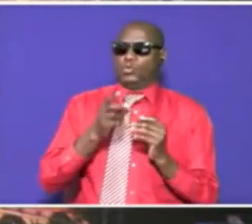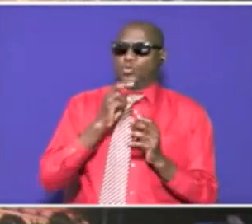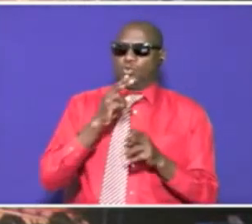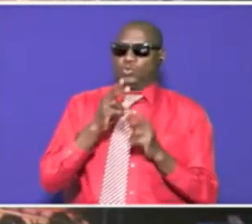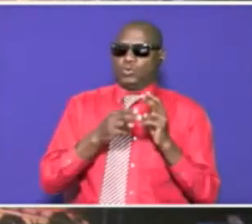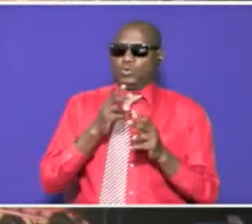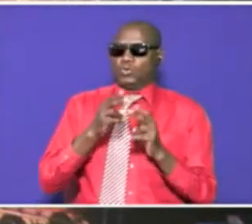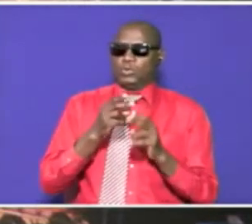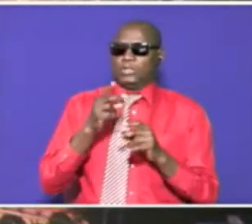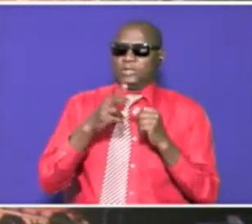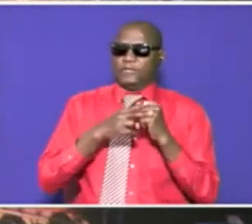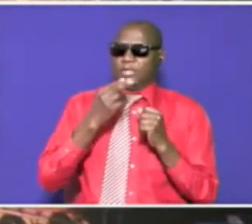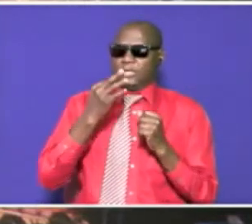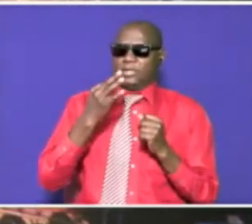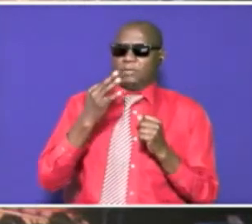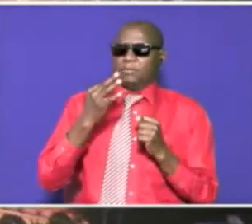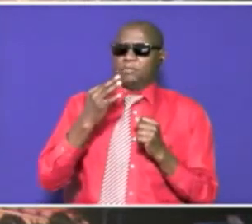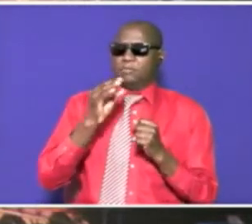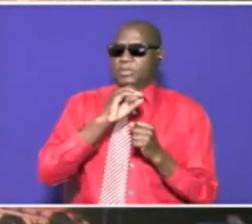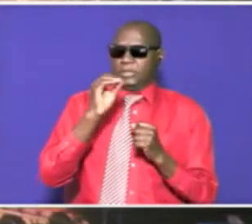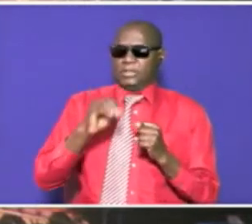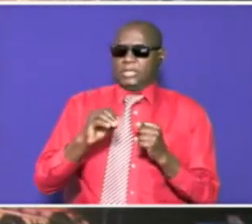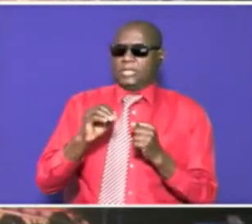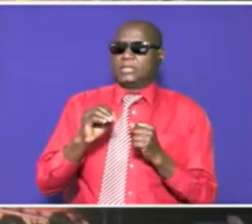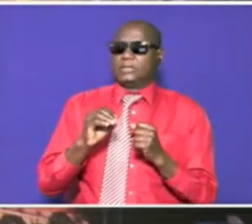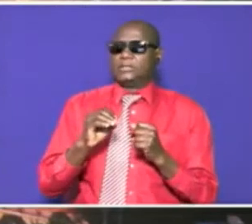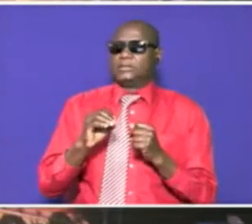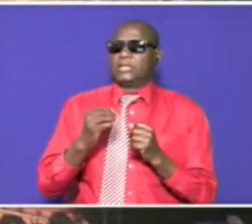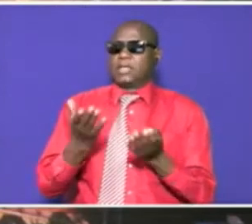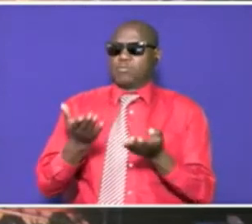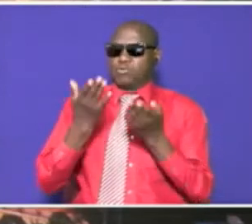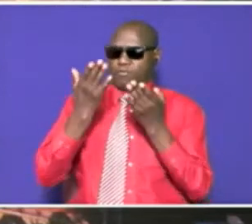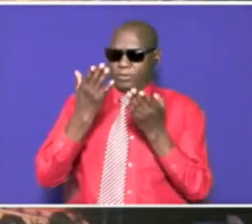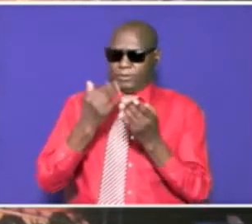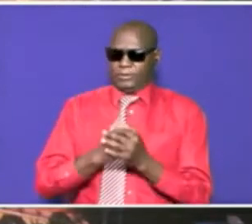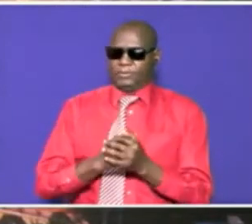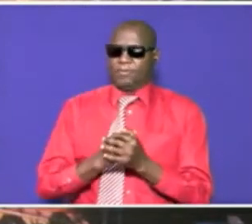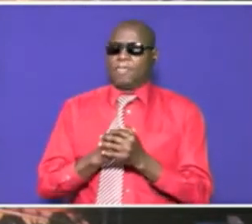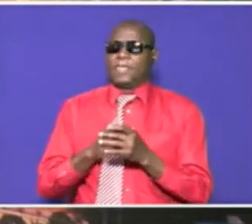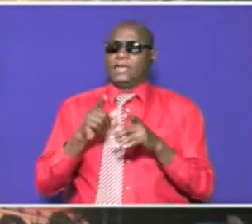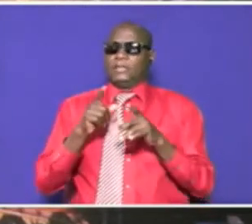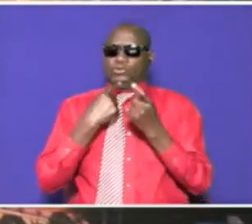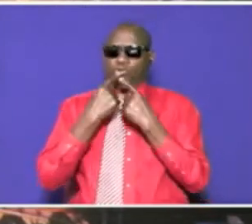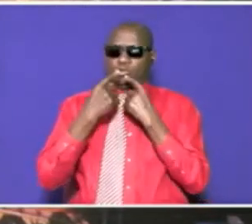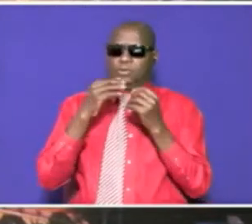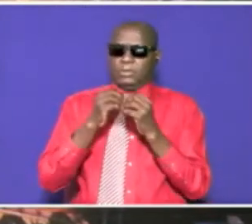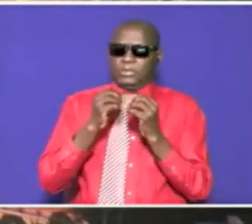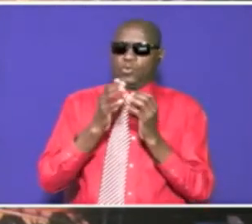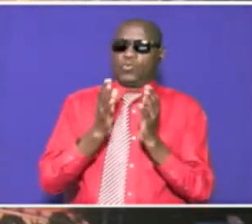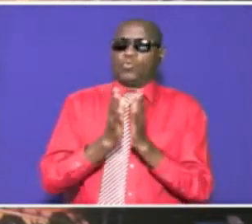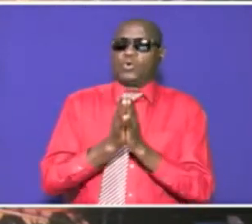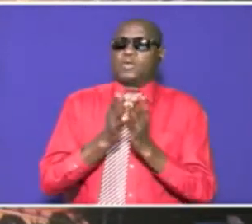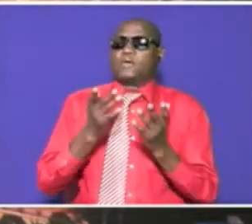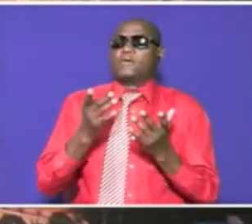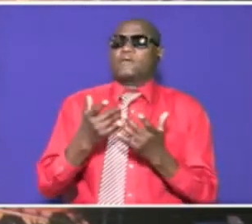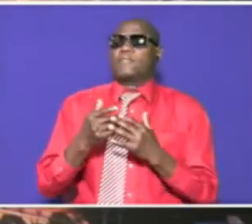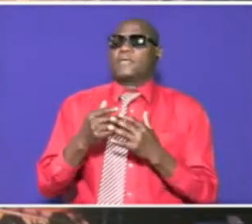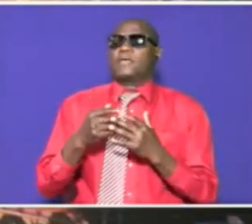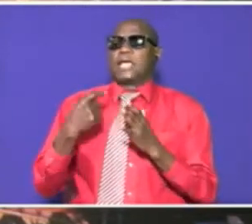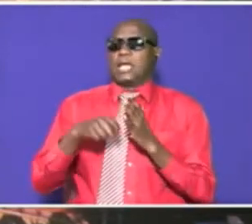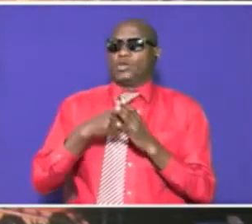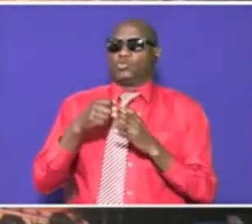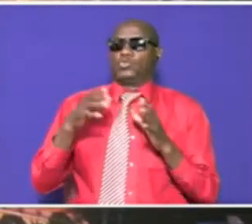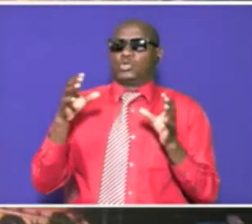73% recovery towards the best year numbers of 2019. Speaking during a meeting with hospitality industry players in